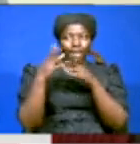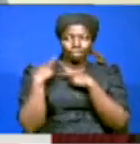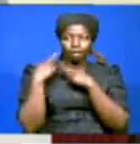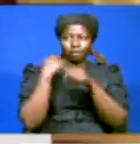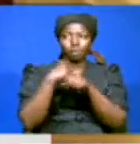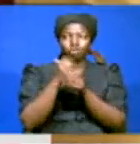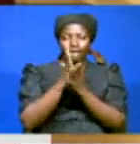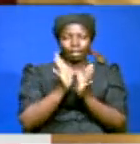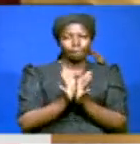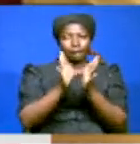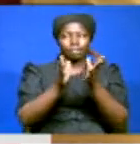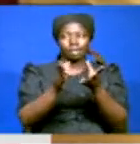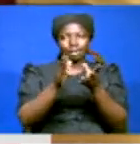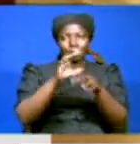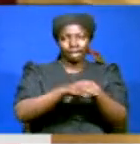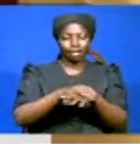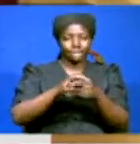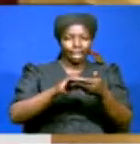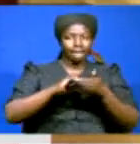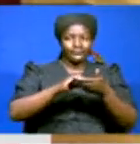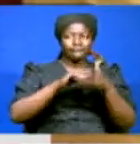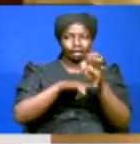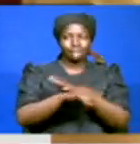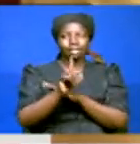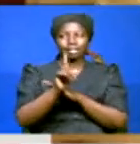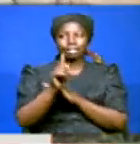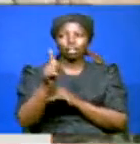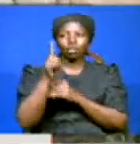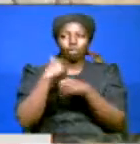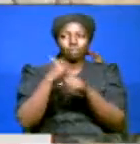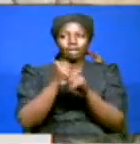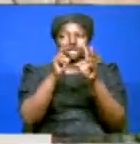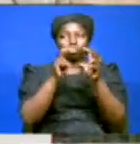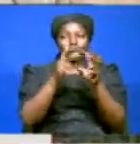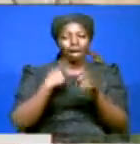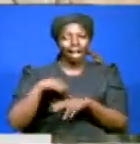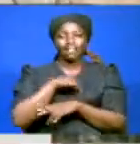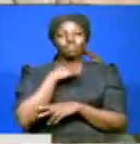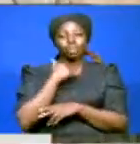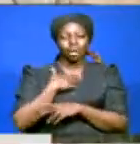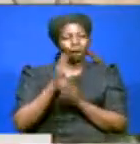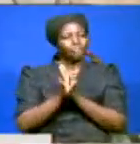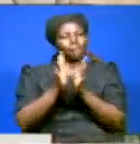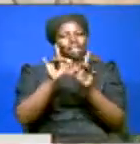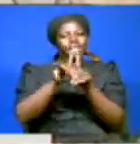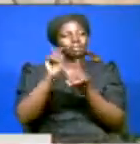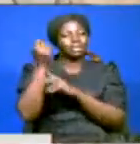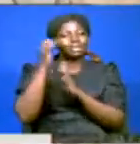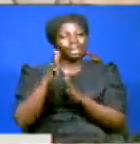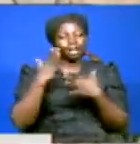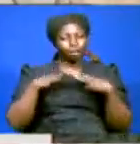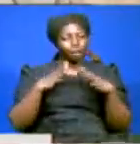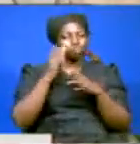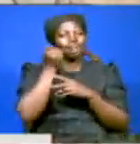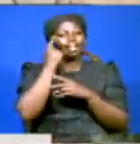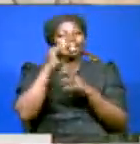public get engaged in matters legislation. I think we want our public, the Kenyan people, to know exactly what is happening in Parliament,